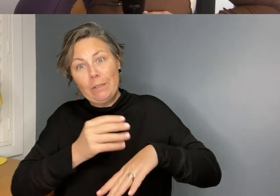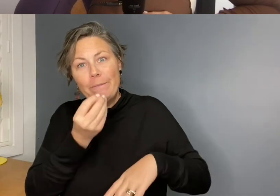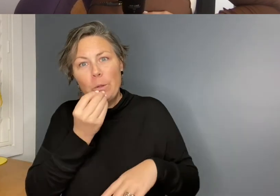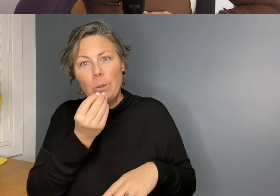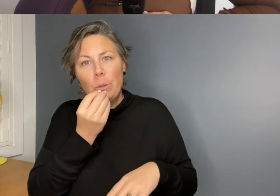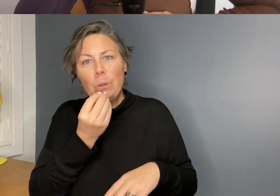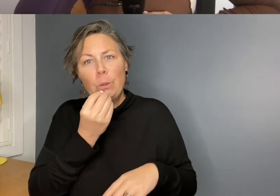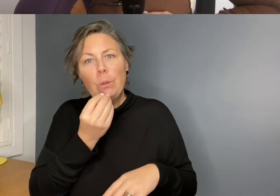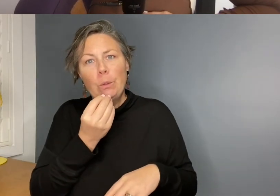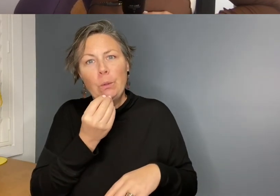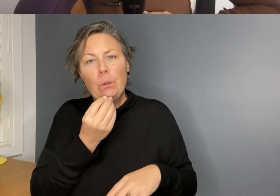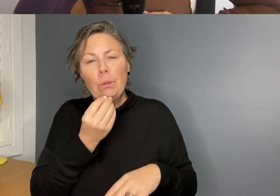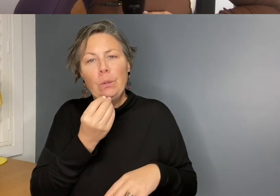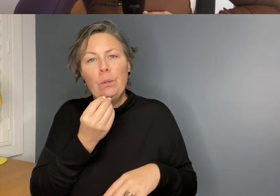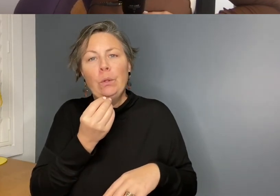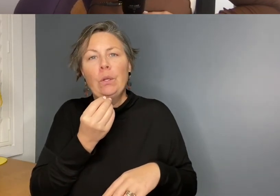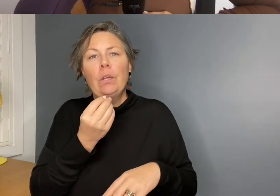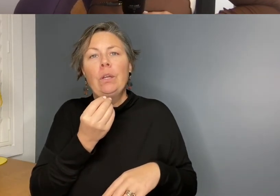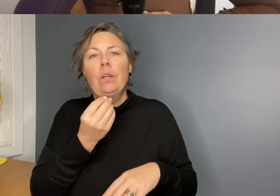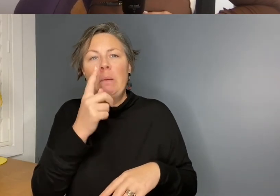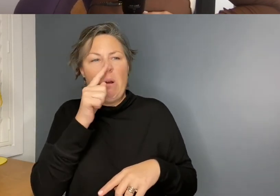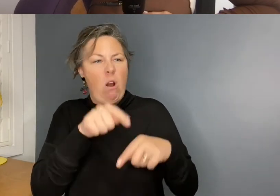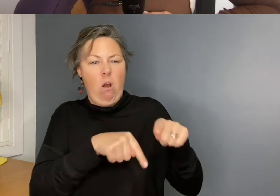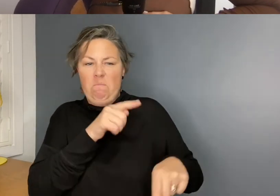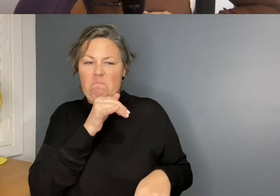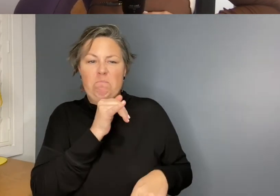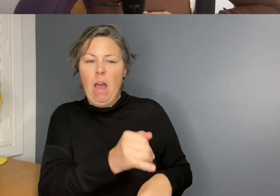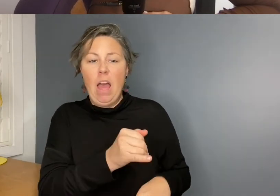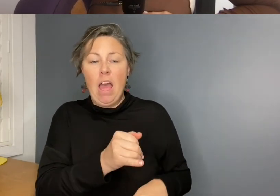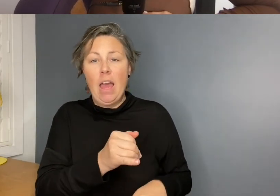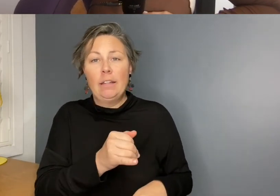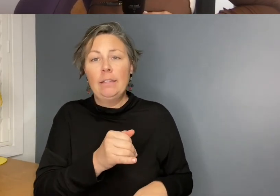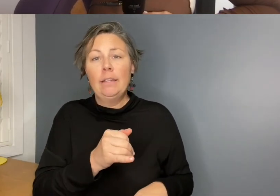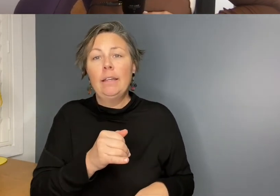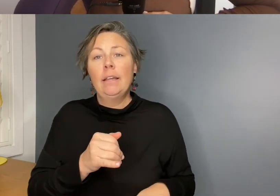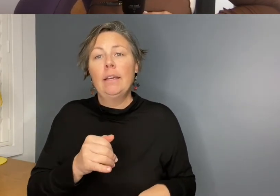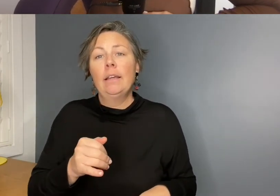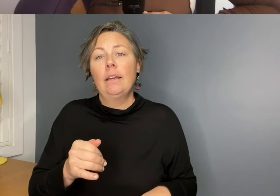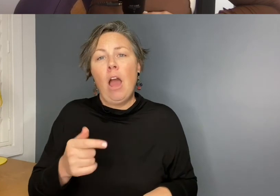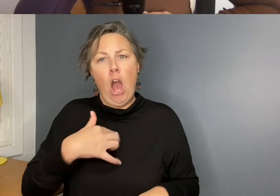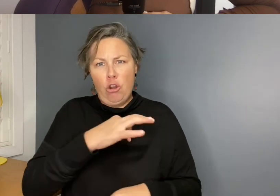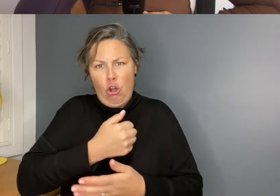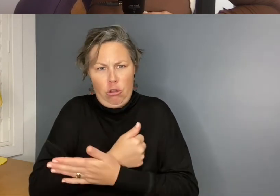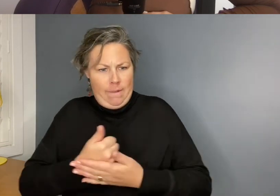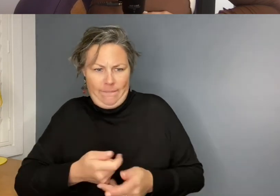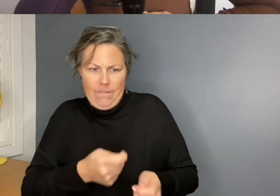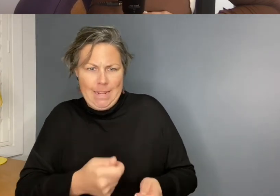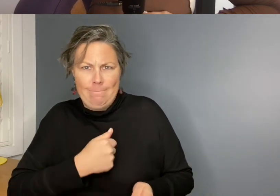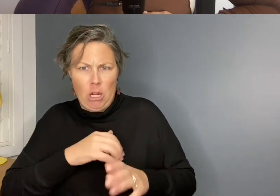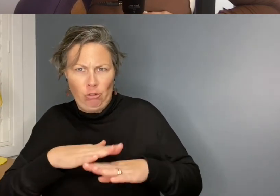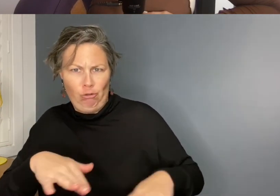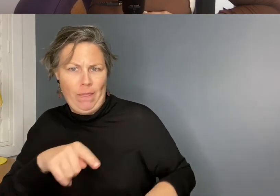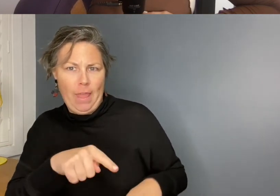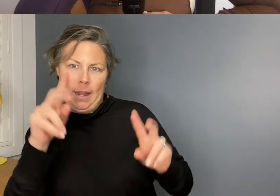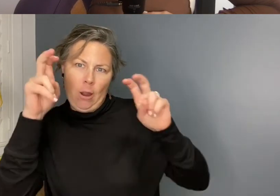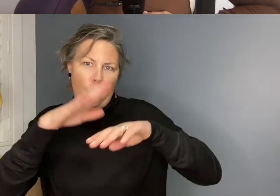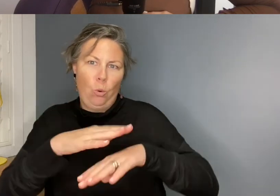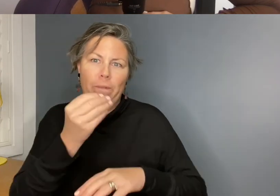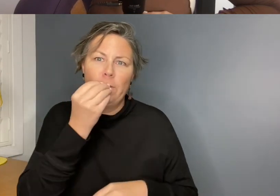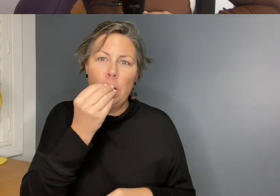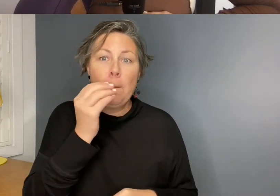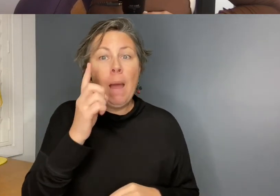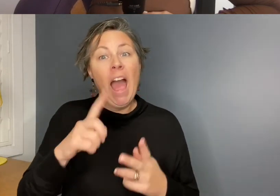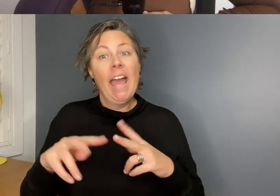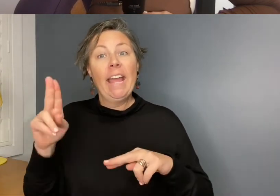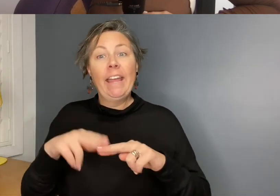been demonized. That's not what I would base my child's diet on. But I certainly don't make a big